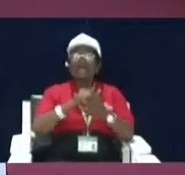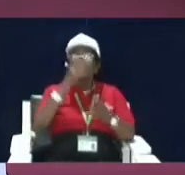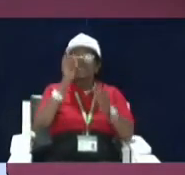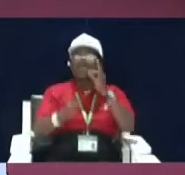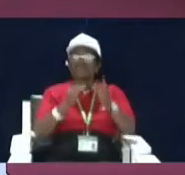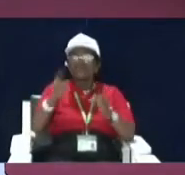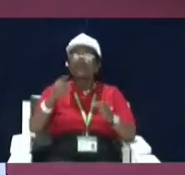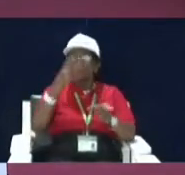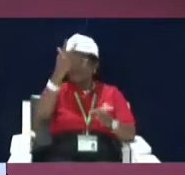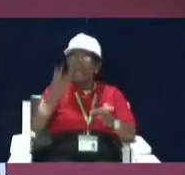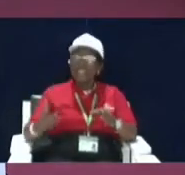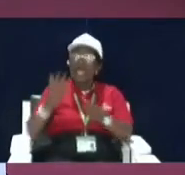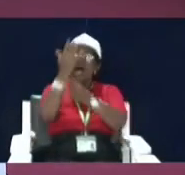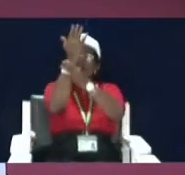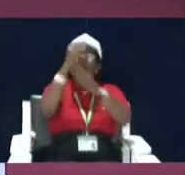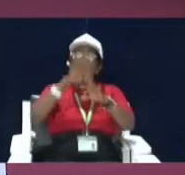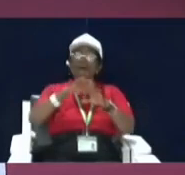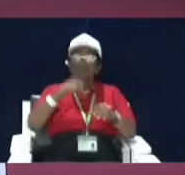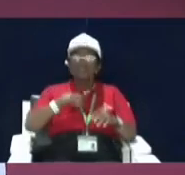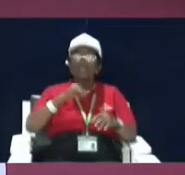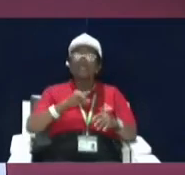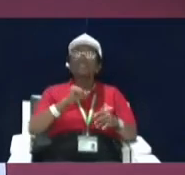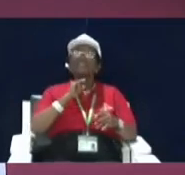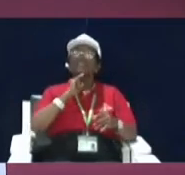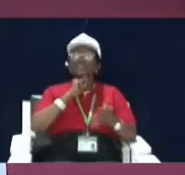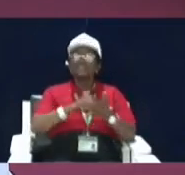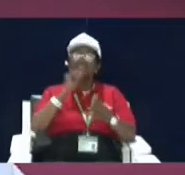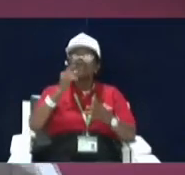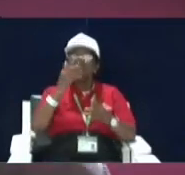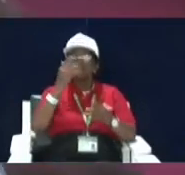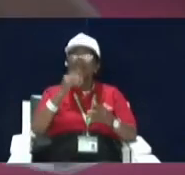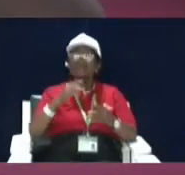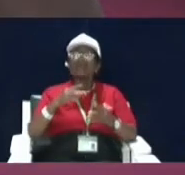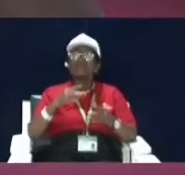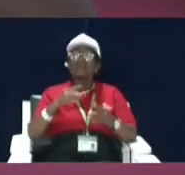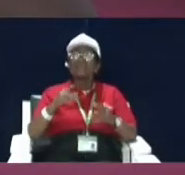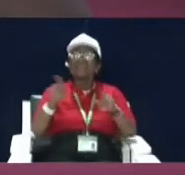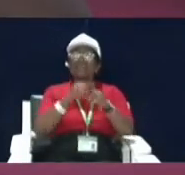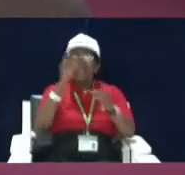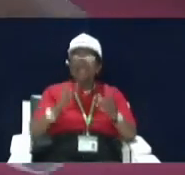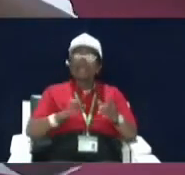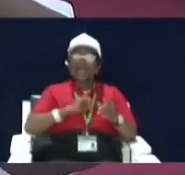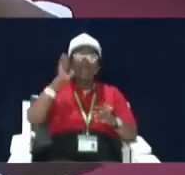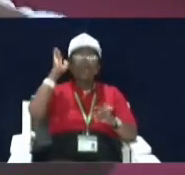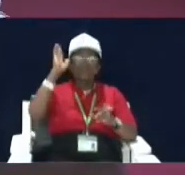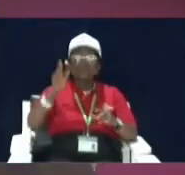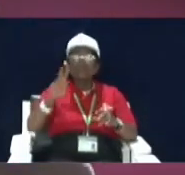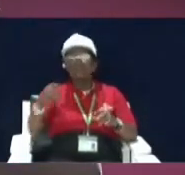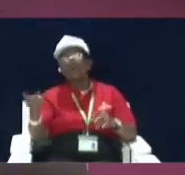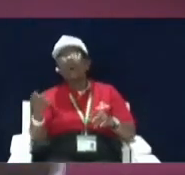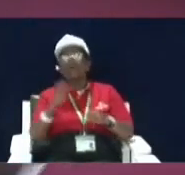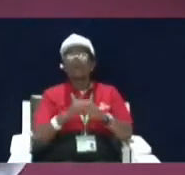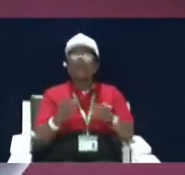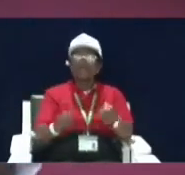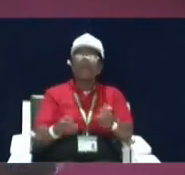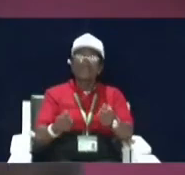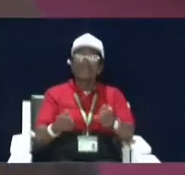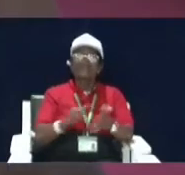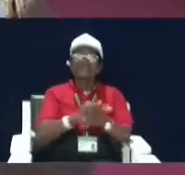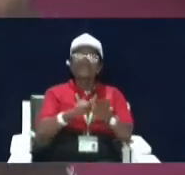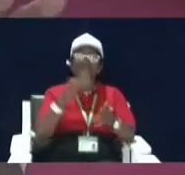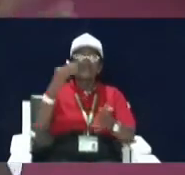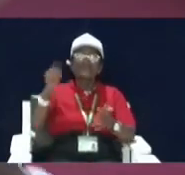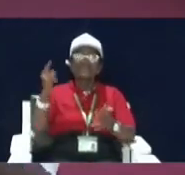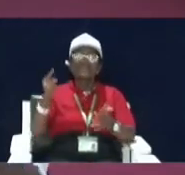me, it's most likely I will fall on the ground. You know, those were days gone by when I used to pray